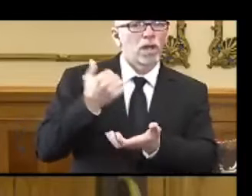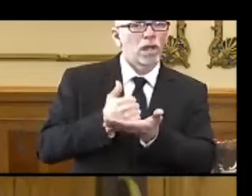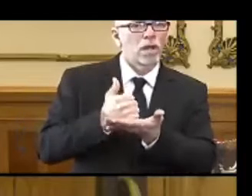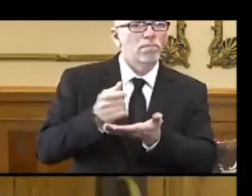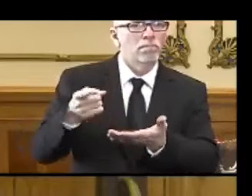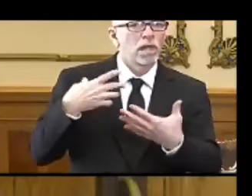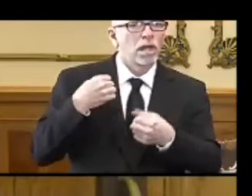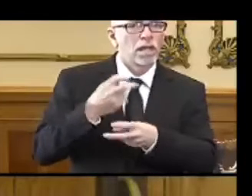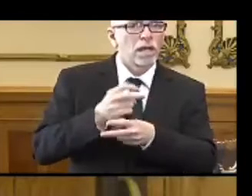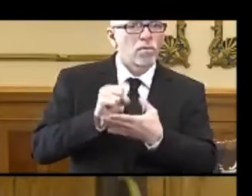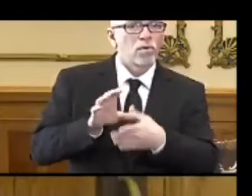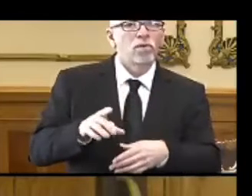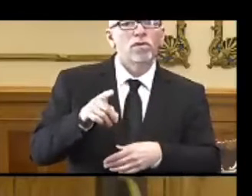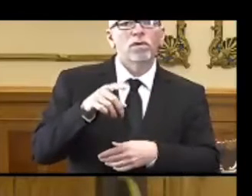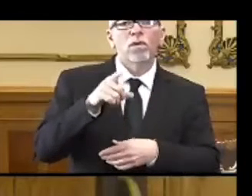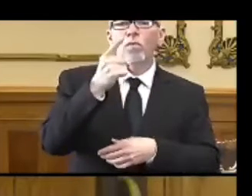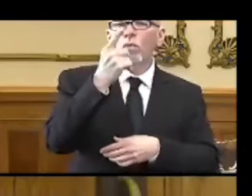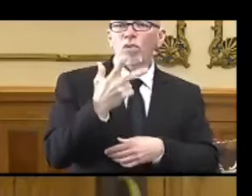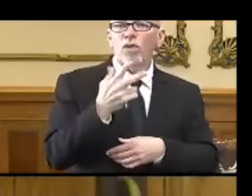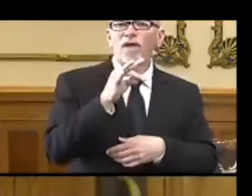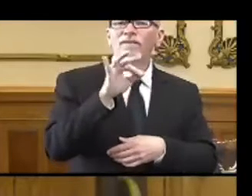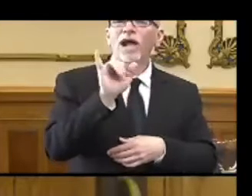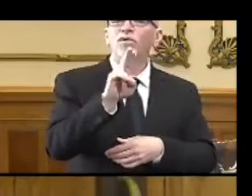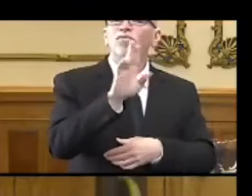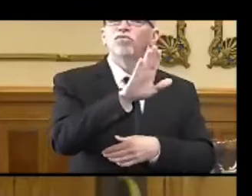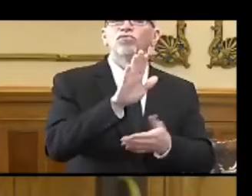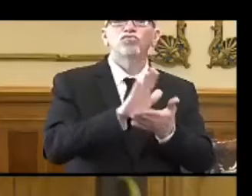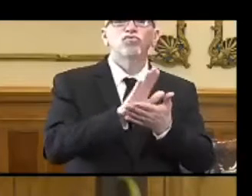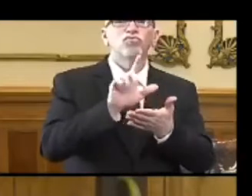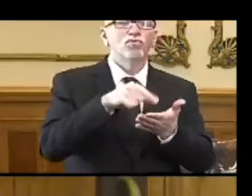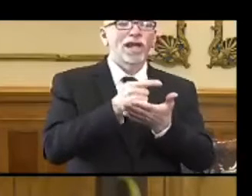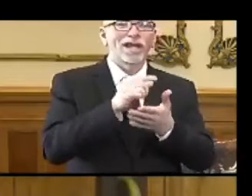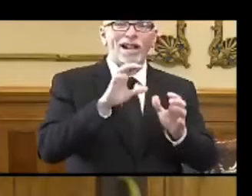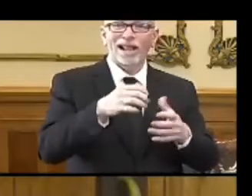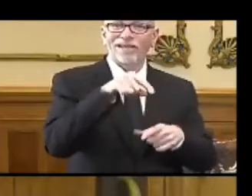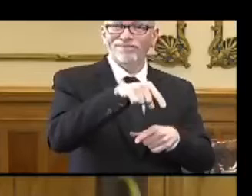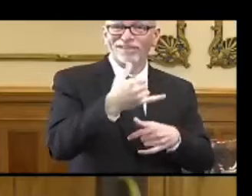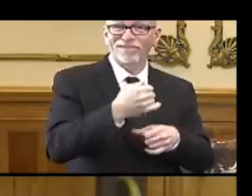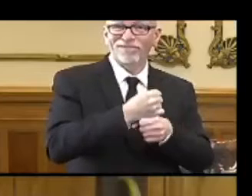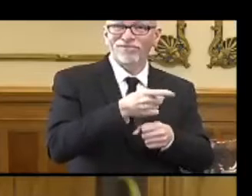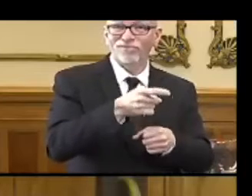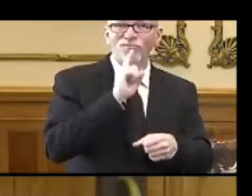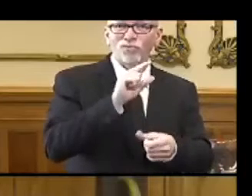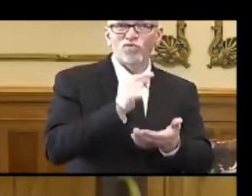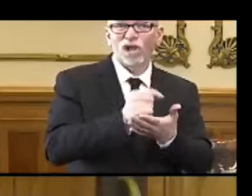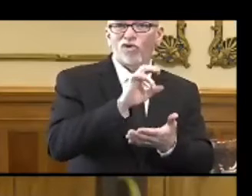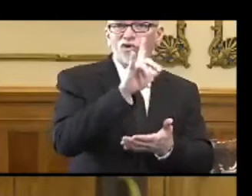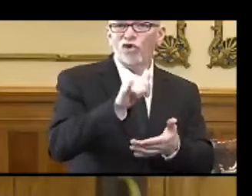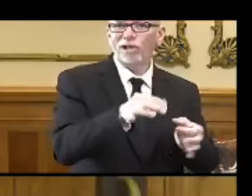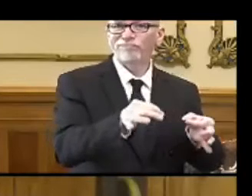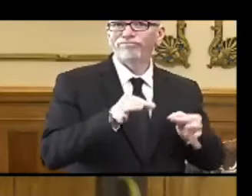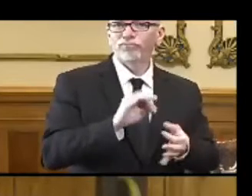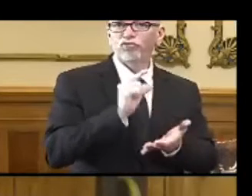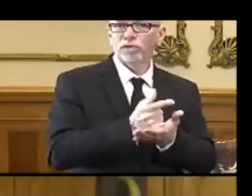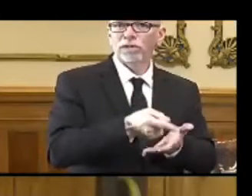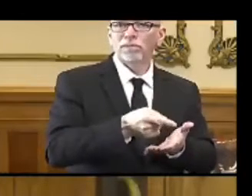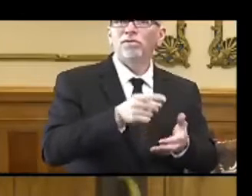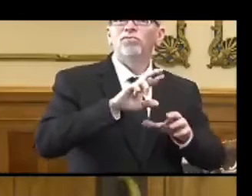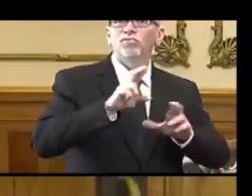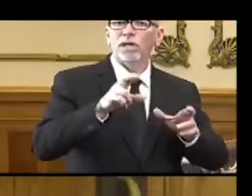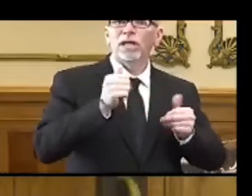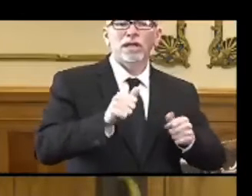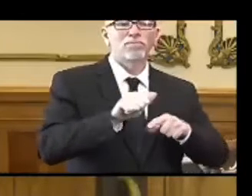than 1/3 of IU's School of Medicine graduating class, which actually graduated early and obtained their scope of practice